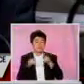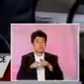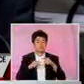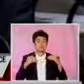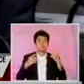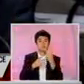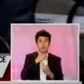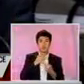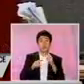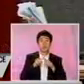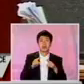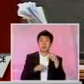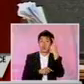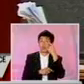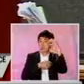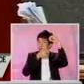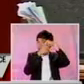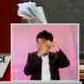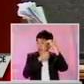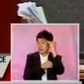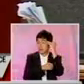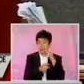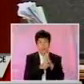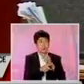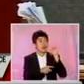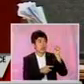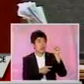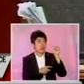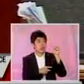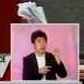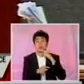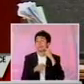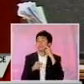Okay. Nasa utak lang yun, di ba? Opo. Hindi